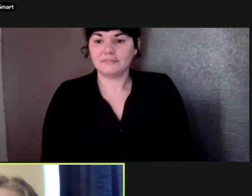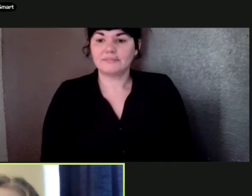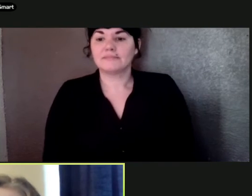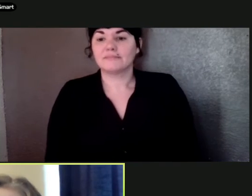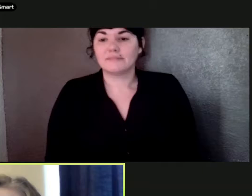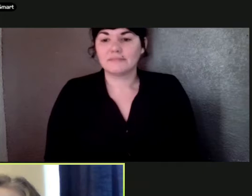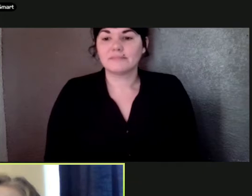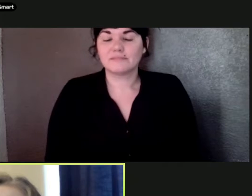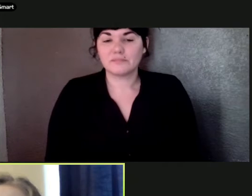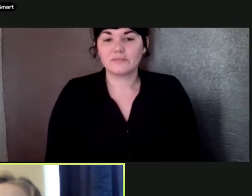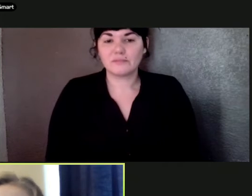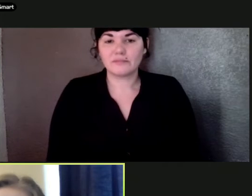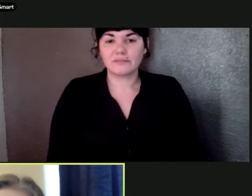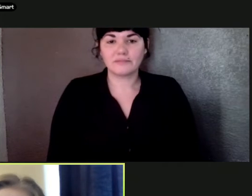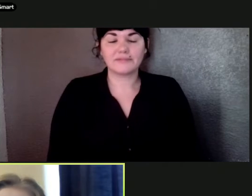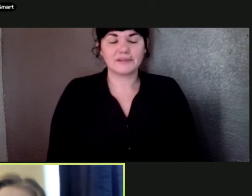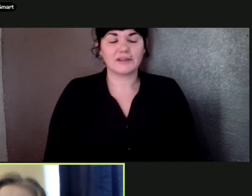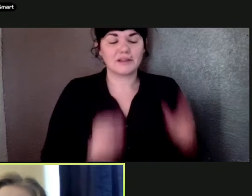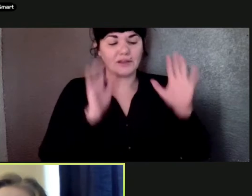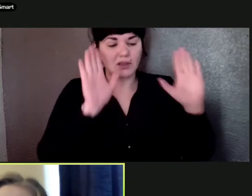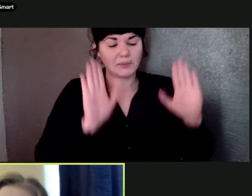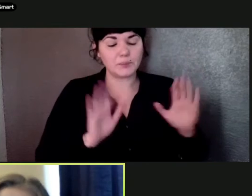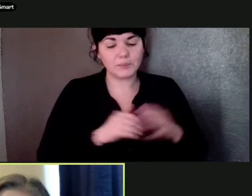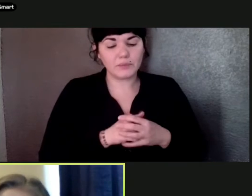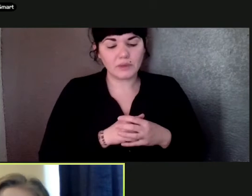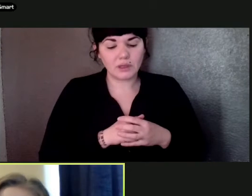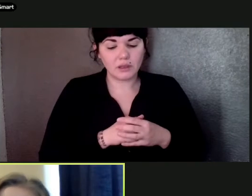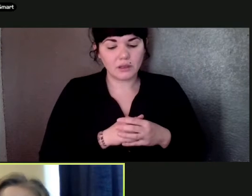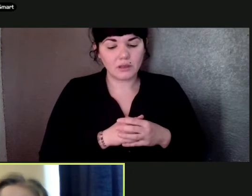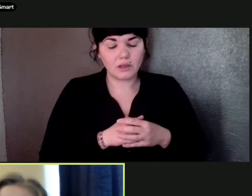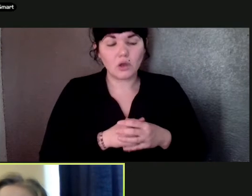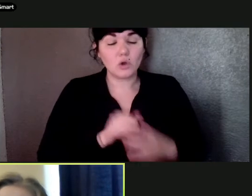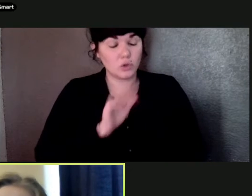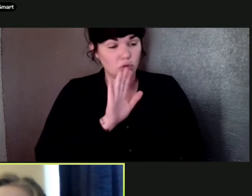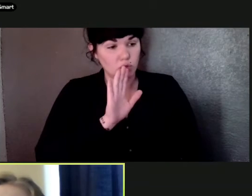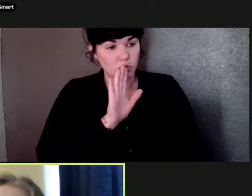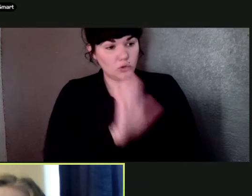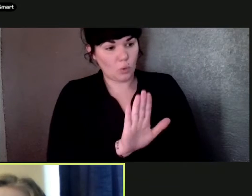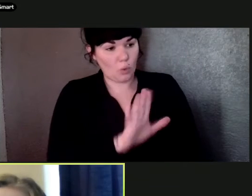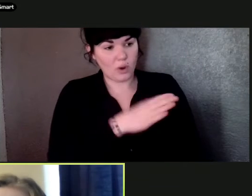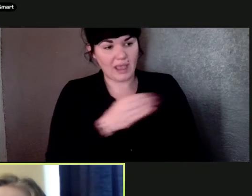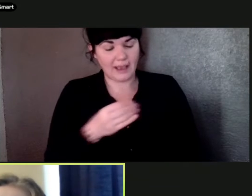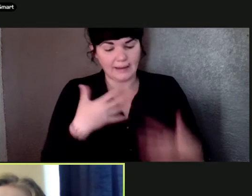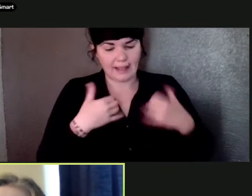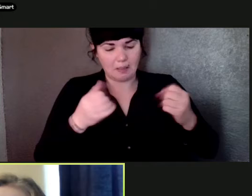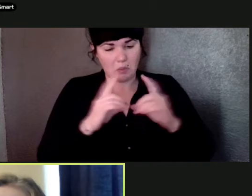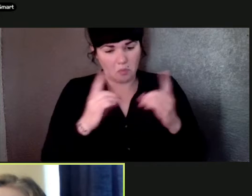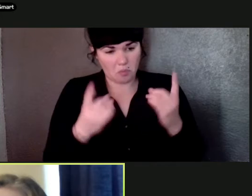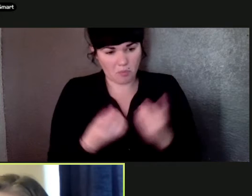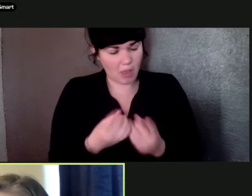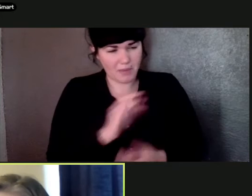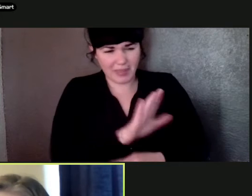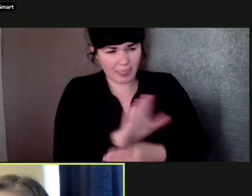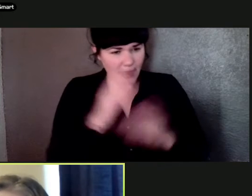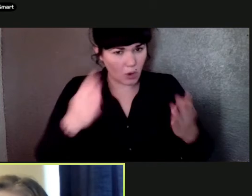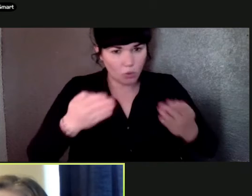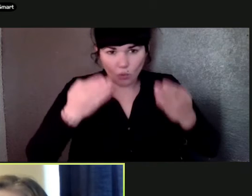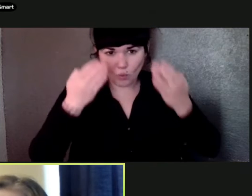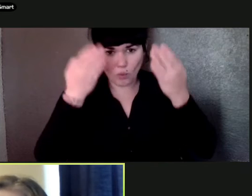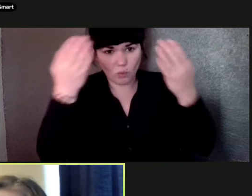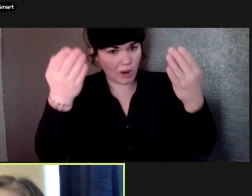MDHHS's recommendations for organizations reopening?